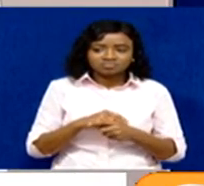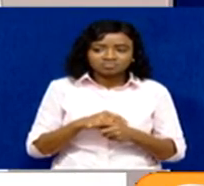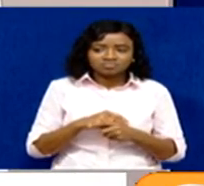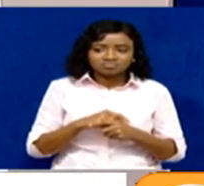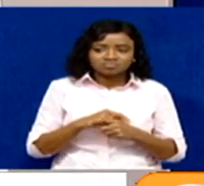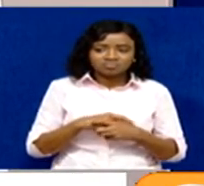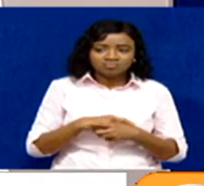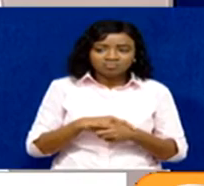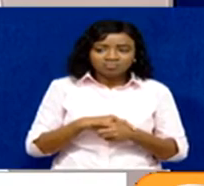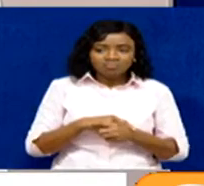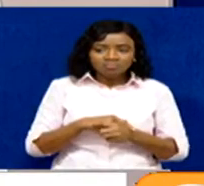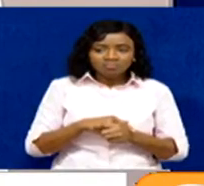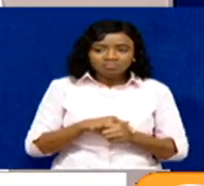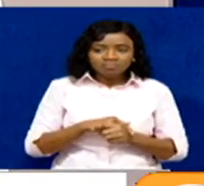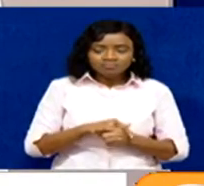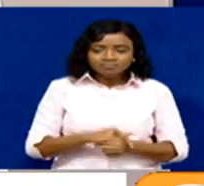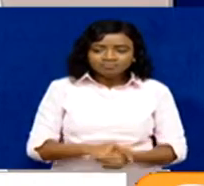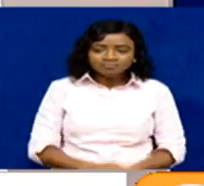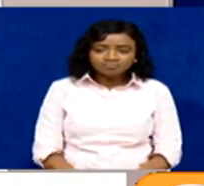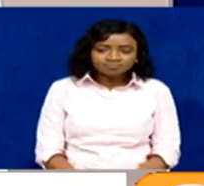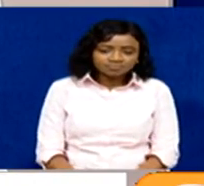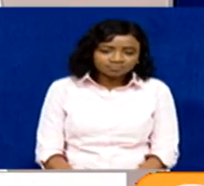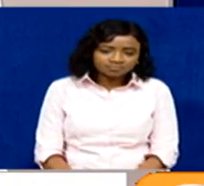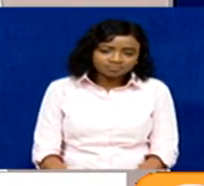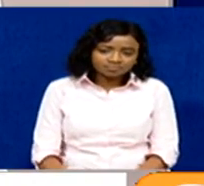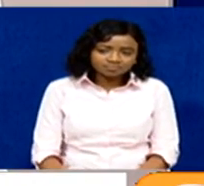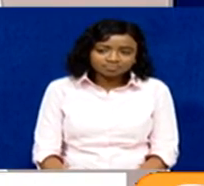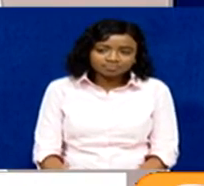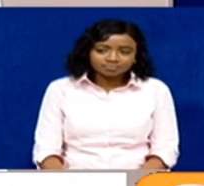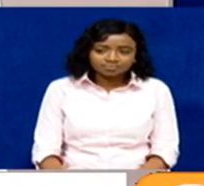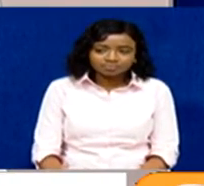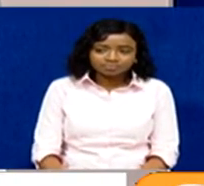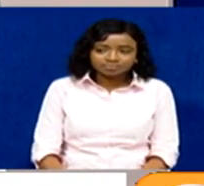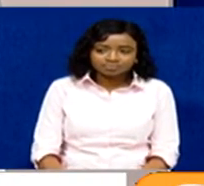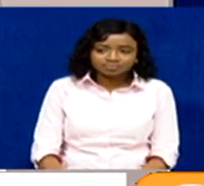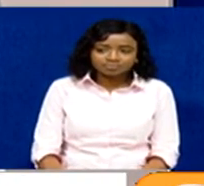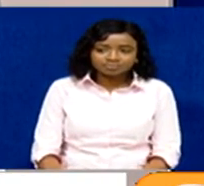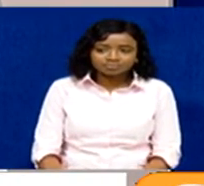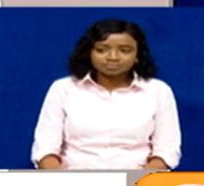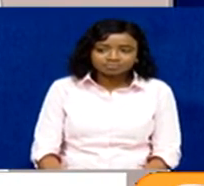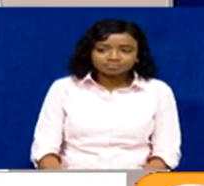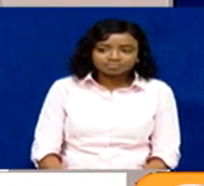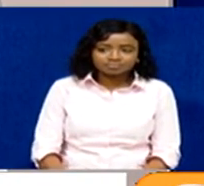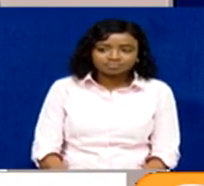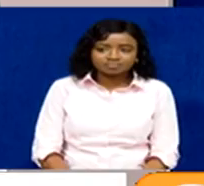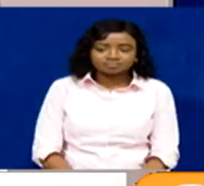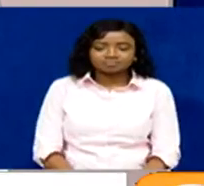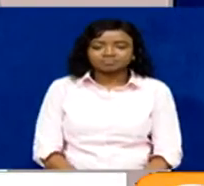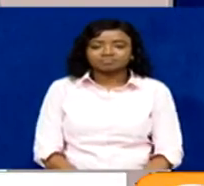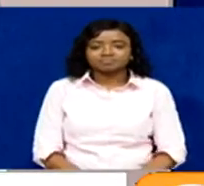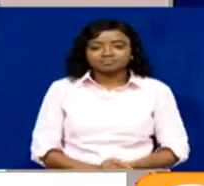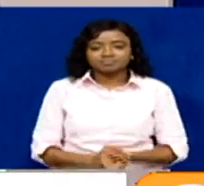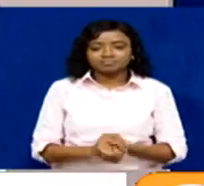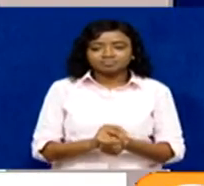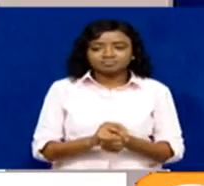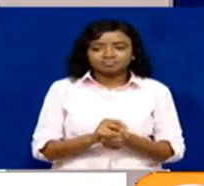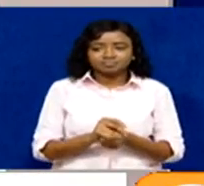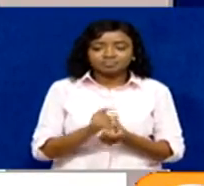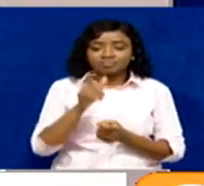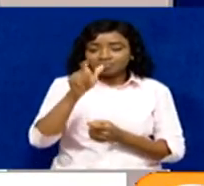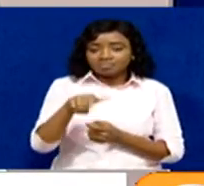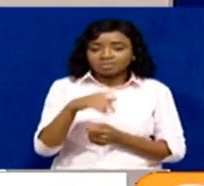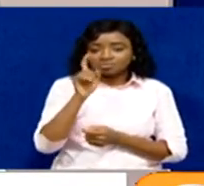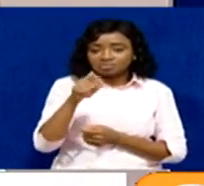possibly, I doubt that. So one must ask, am I running to win, or am I running